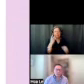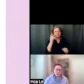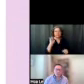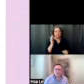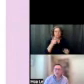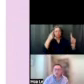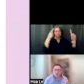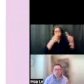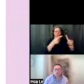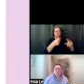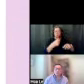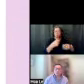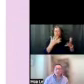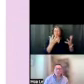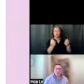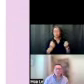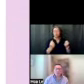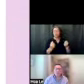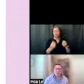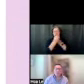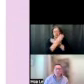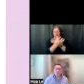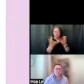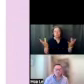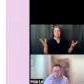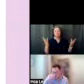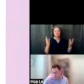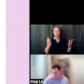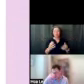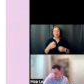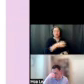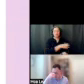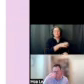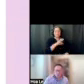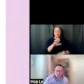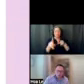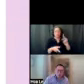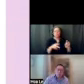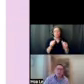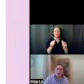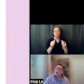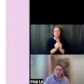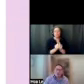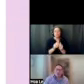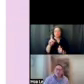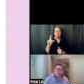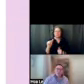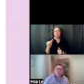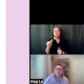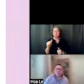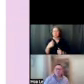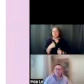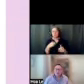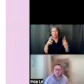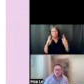with disabilities, and through inclusion, advocacy, and empowerment of the disabled community, we hope that Kaiser can be the